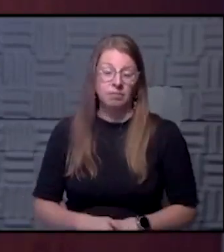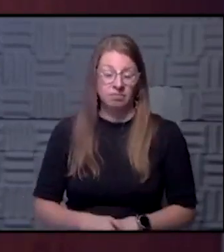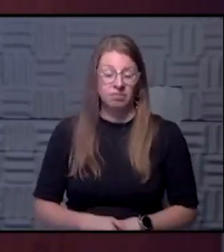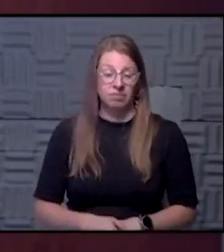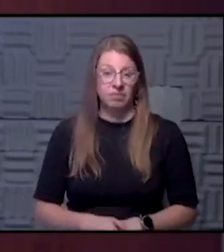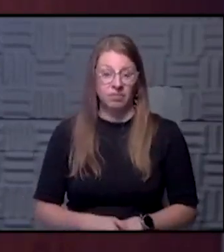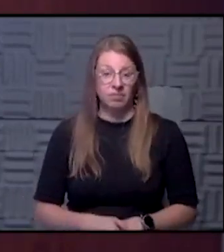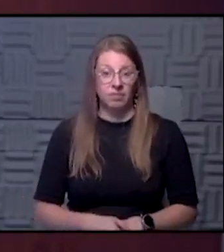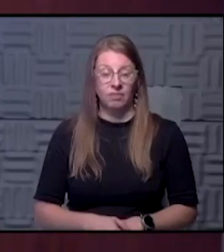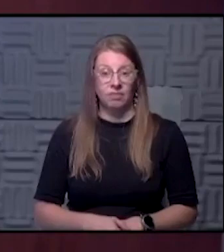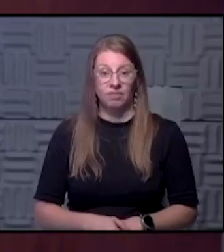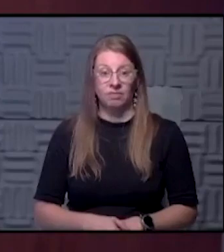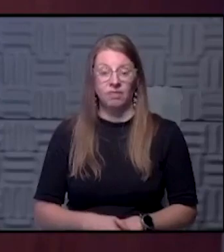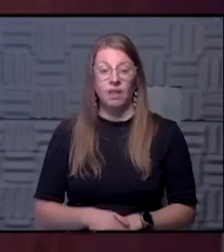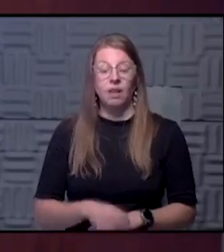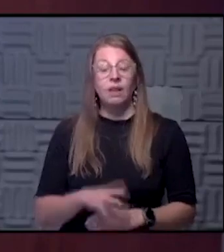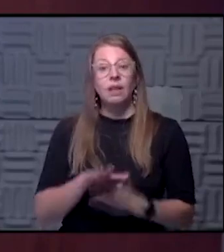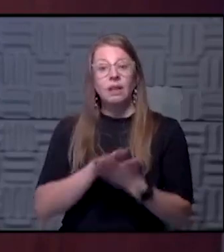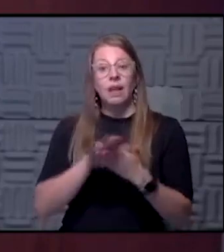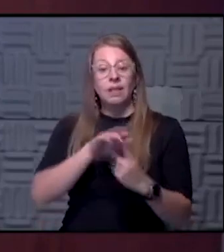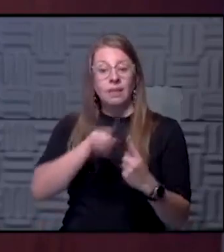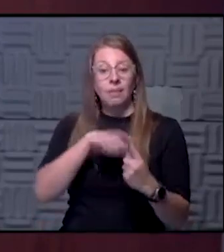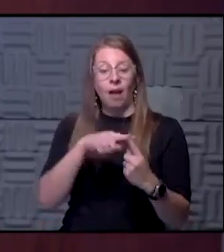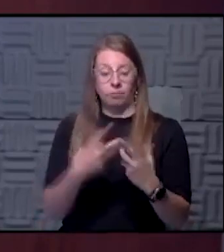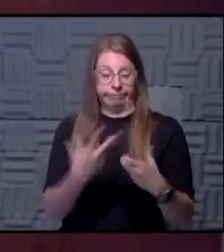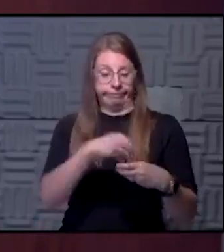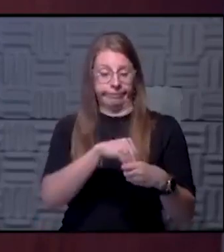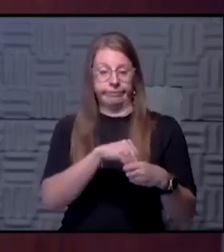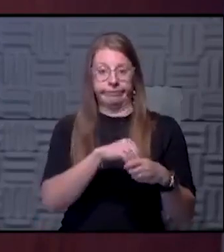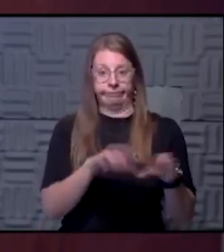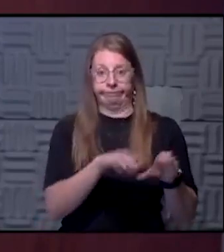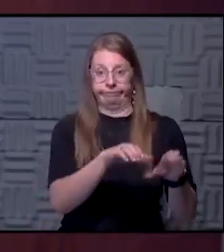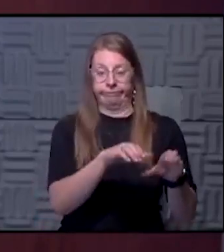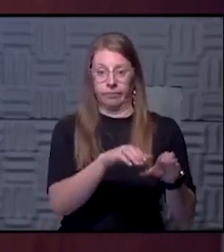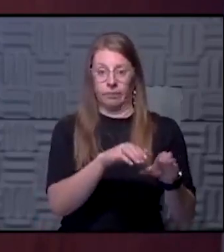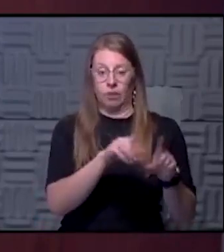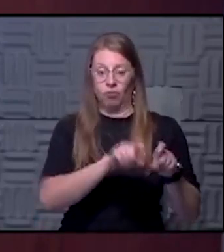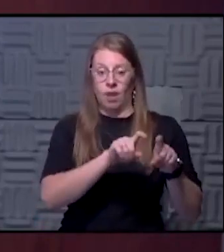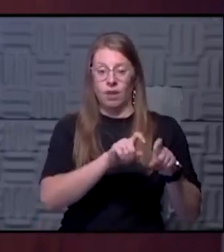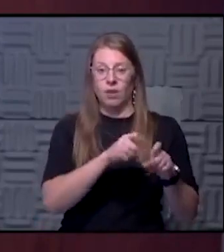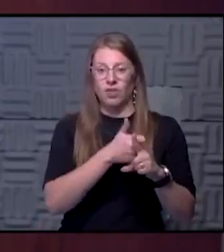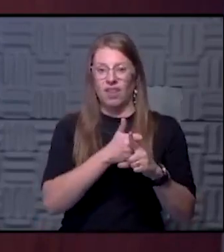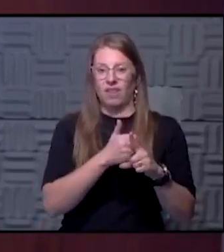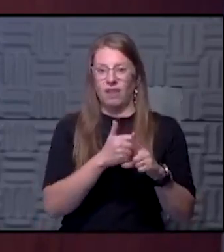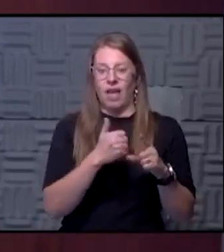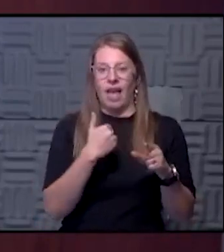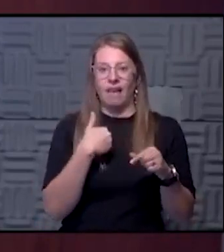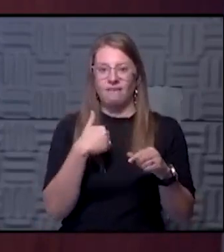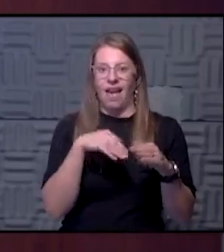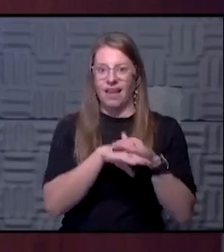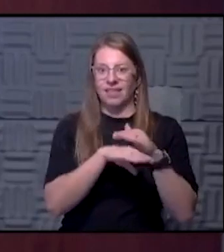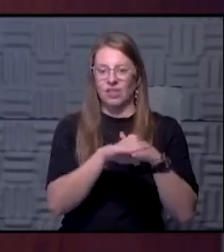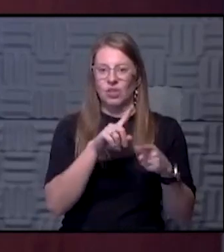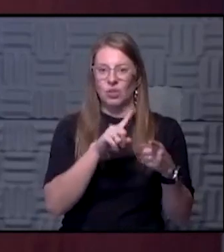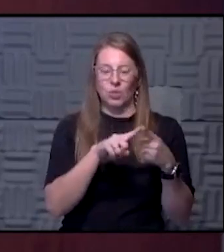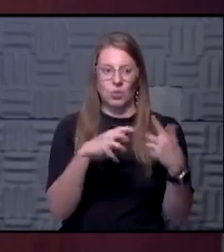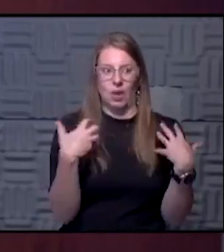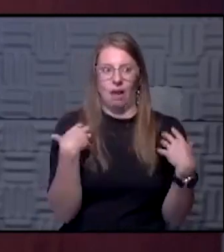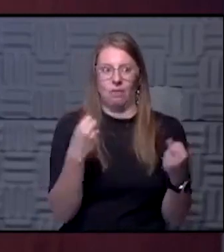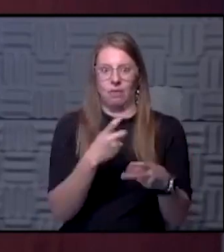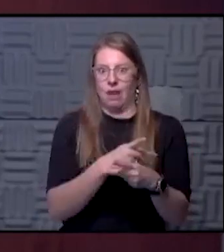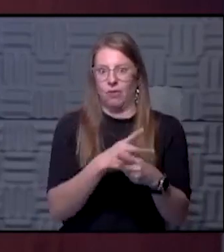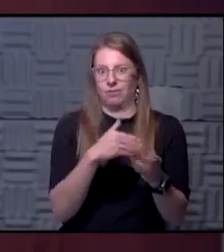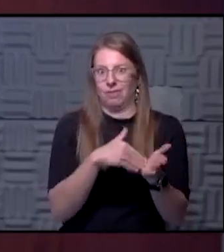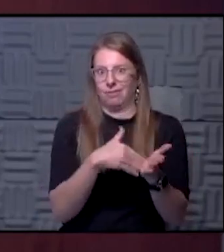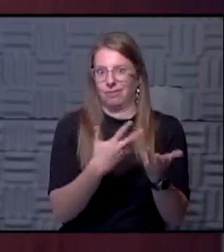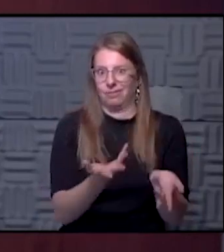target. The nice thing about participating in trials is you have ready access to healthcare individuals. So you'll have